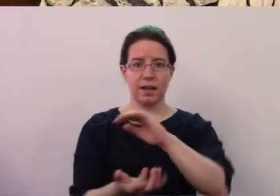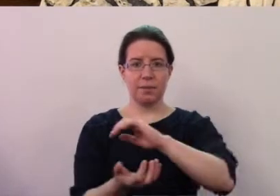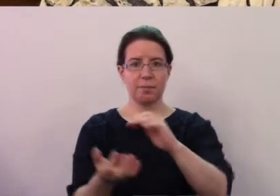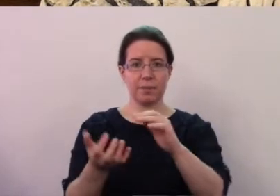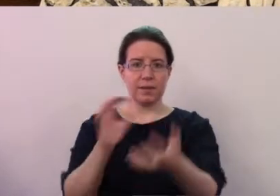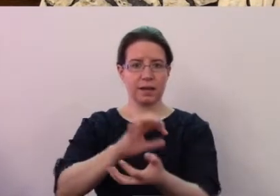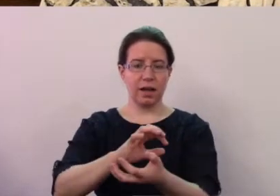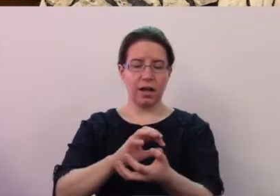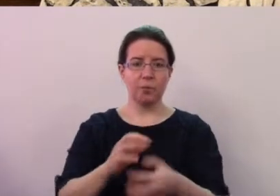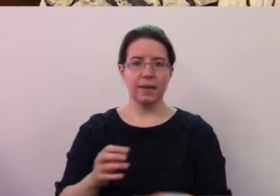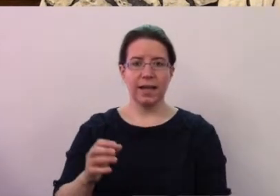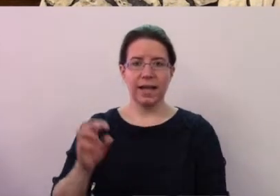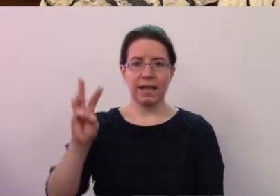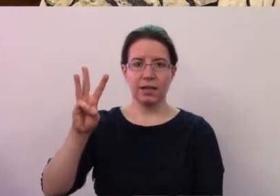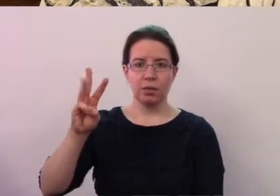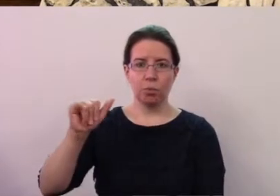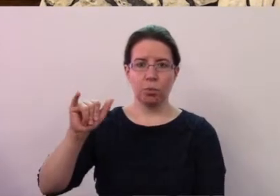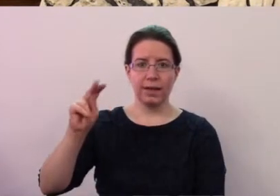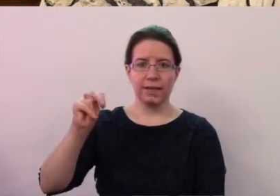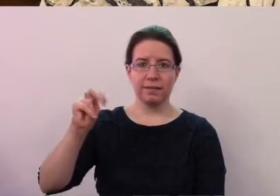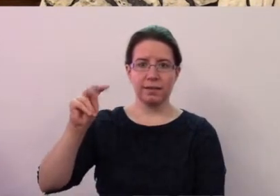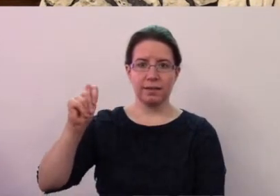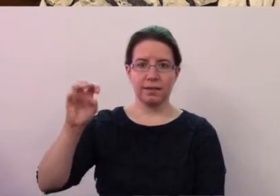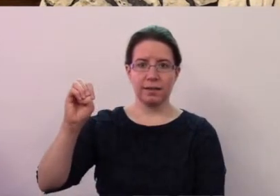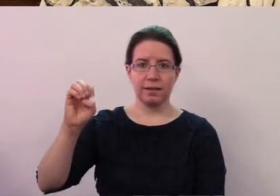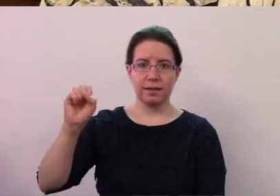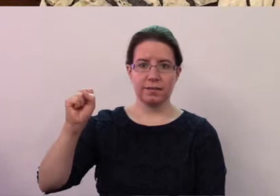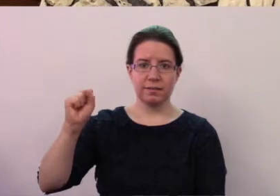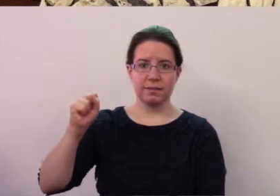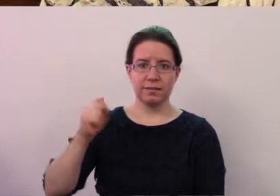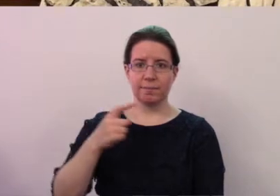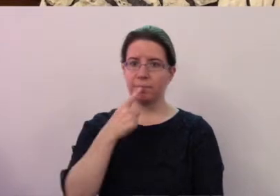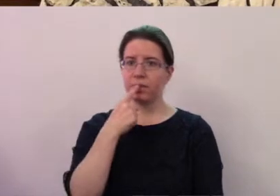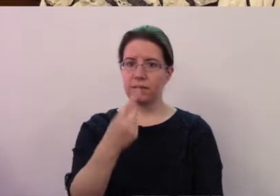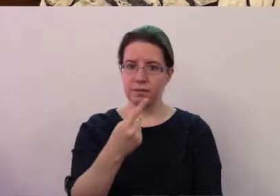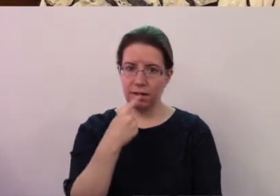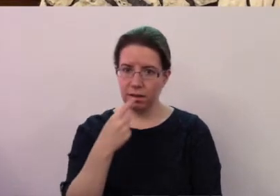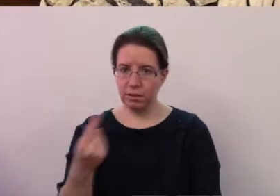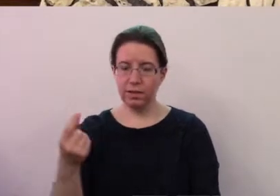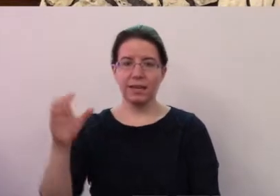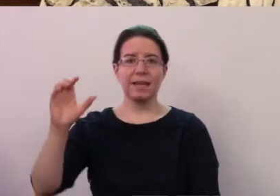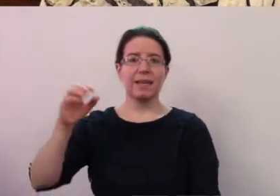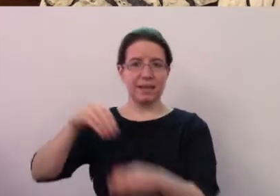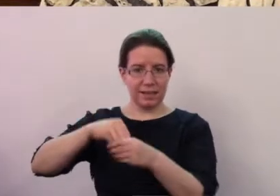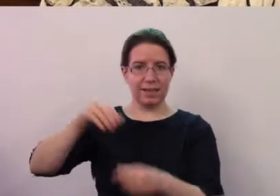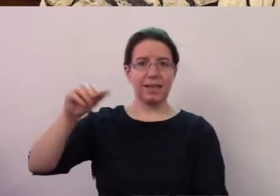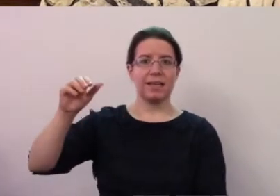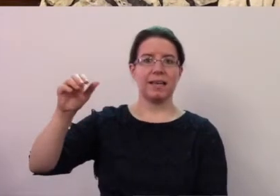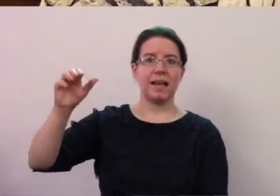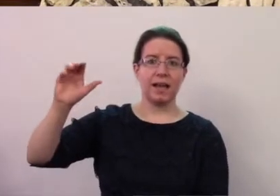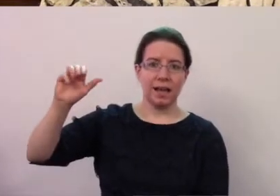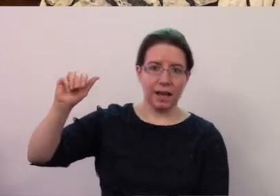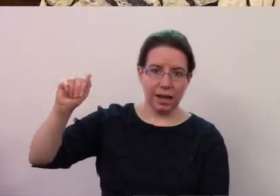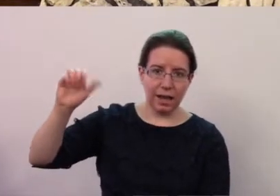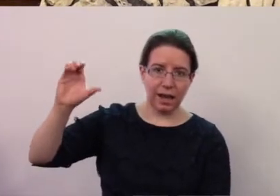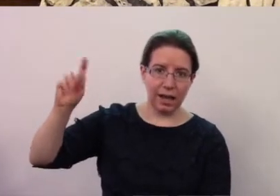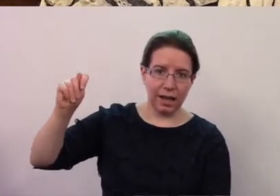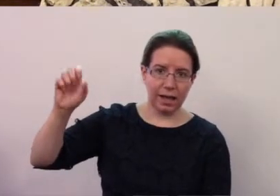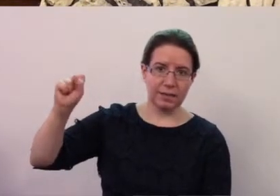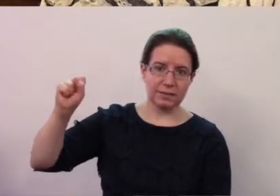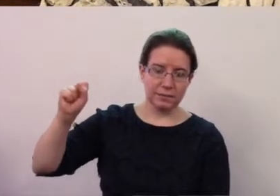at Corinth. And Paul, having passed through the upper coast, came to Ephesus, and finding certain disciples, he said unto them, have